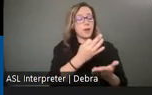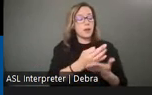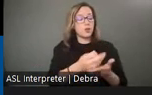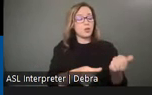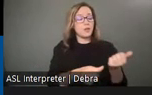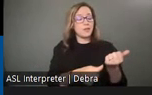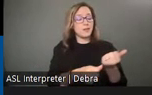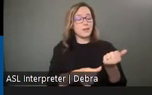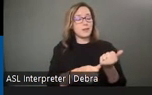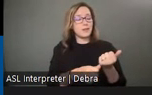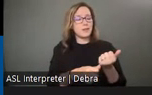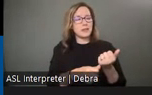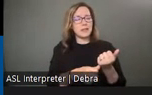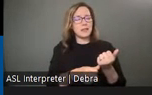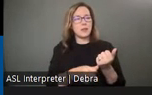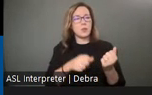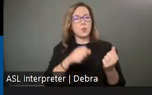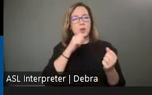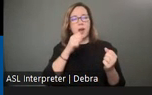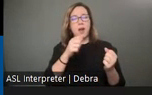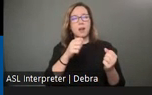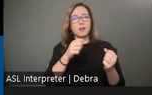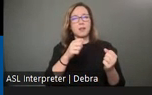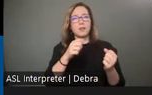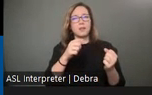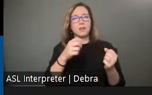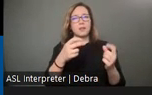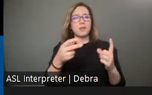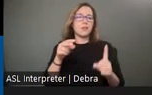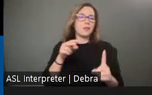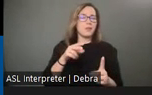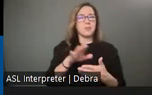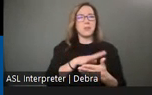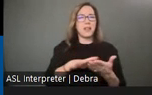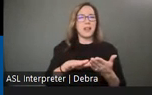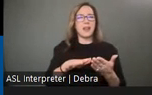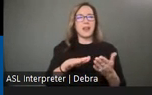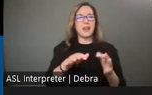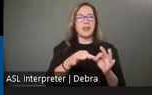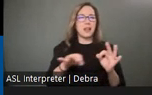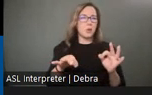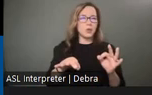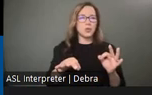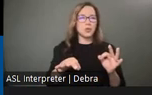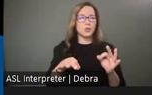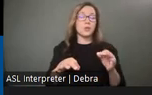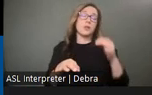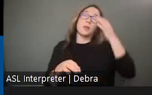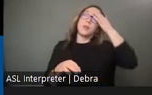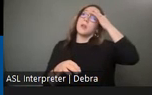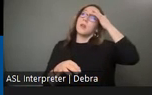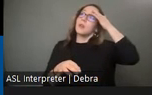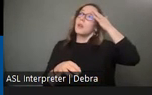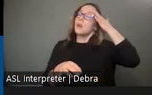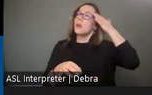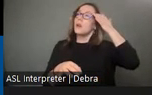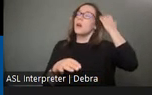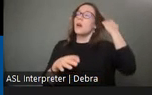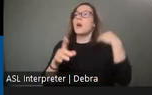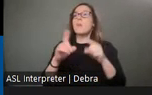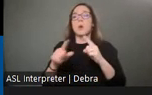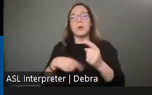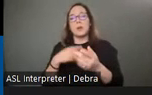were not perceived as, you know, plain language terms are very understandable, but when we put the term